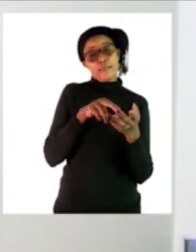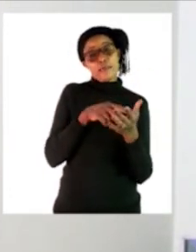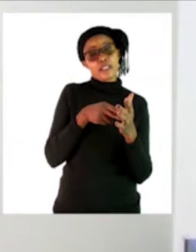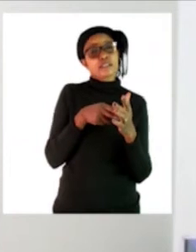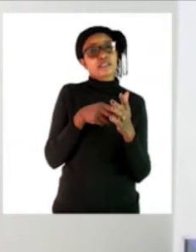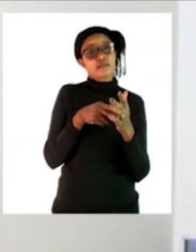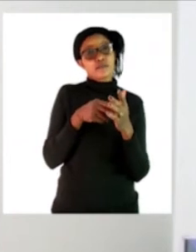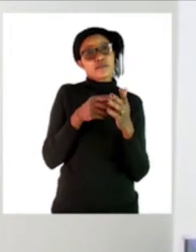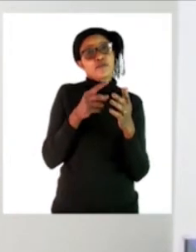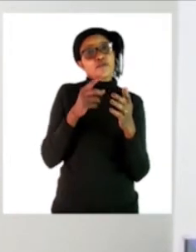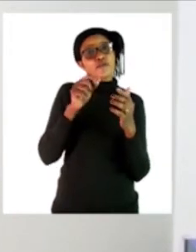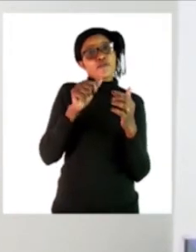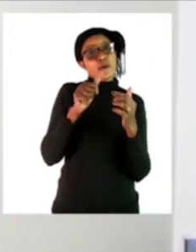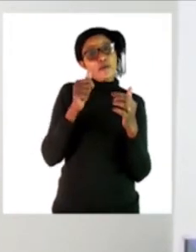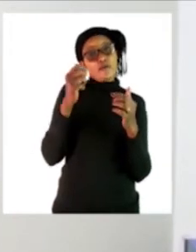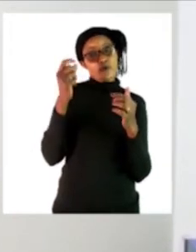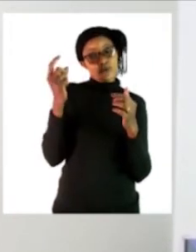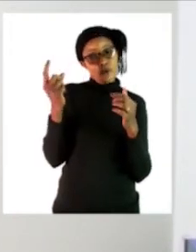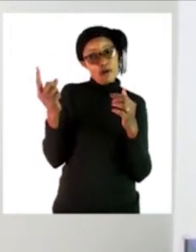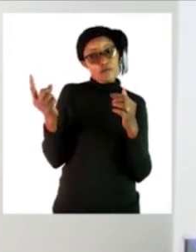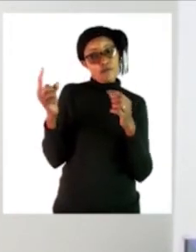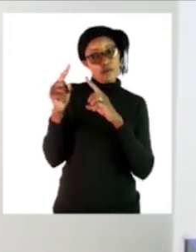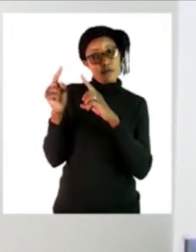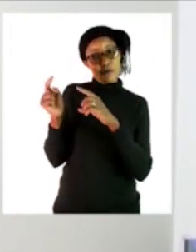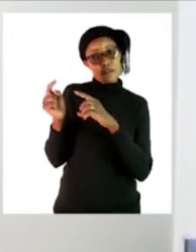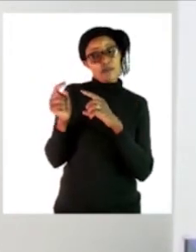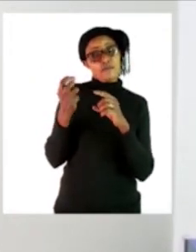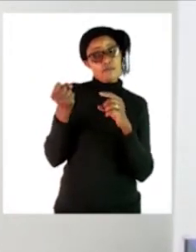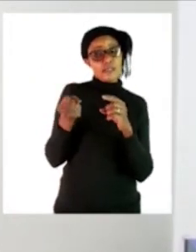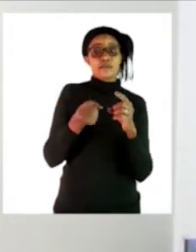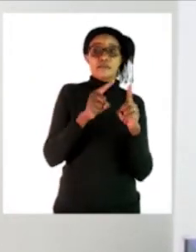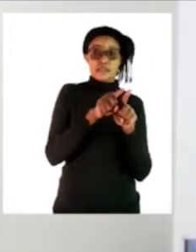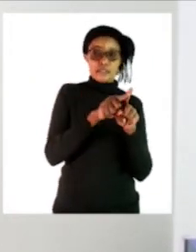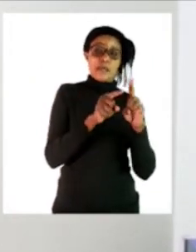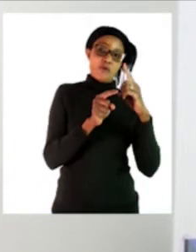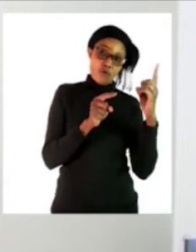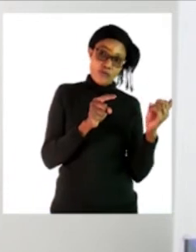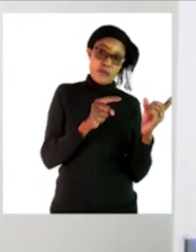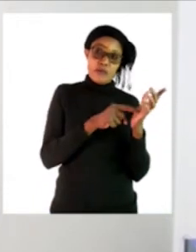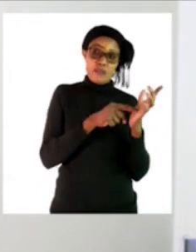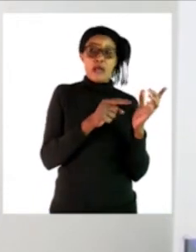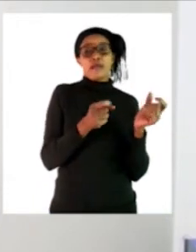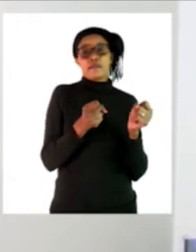amount you have on the one side must be on the other side as